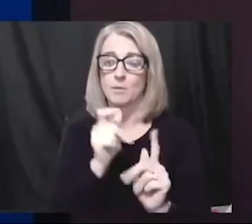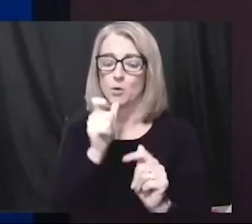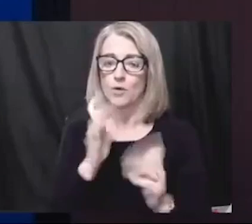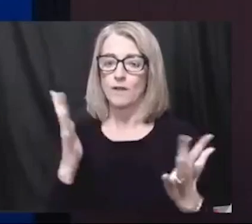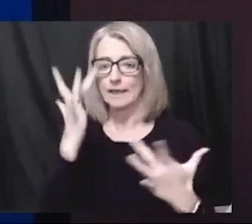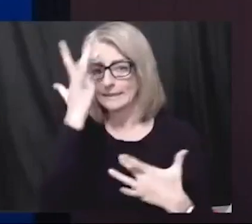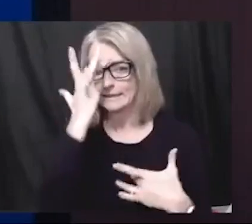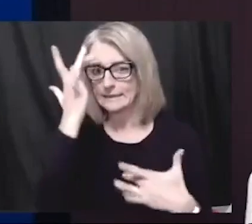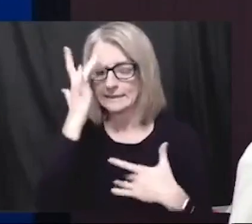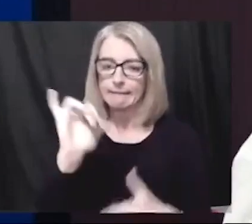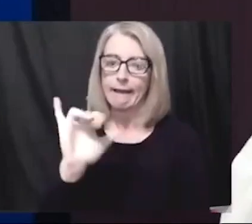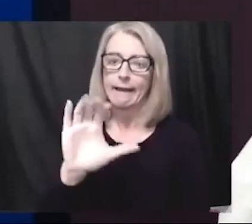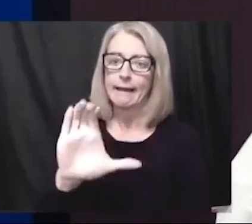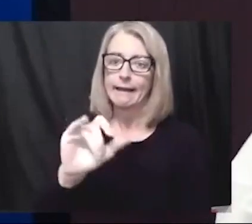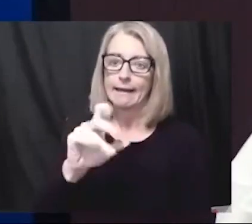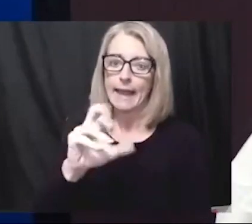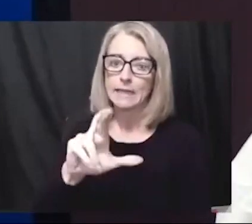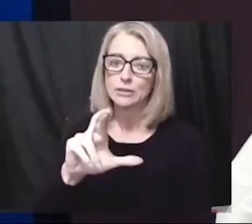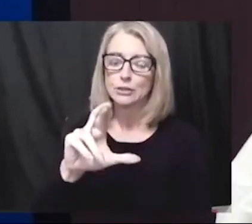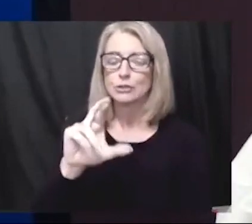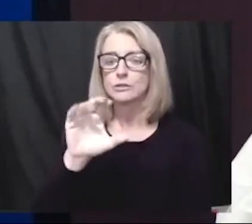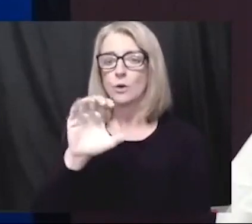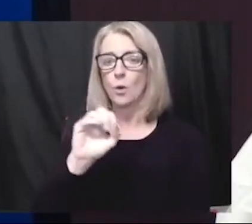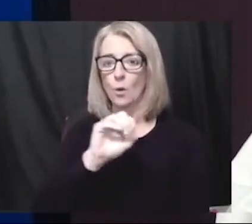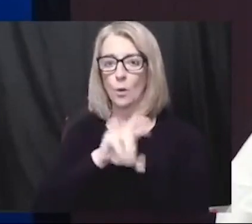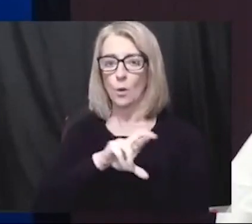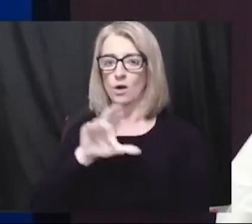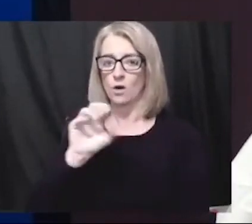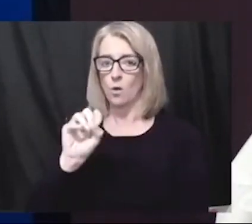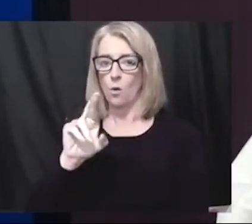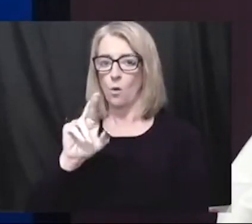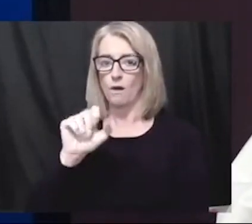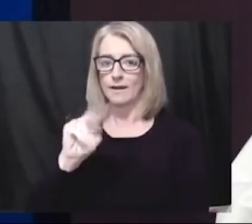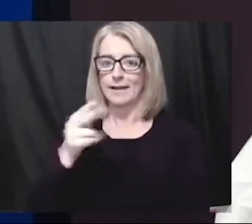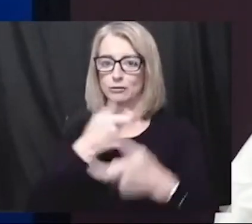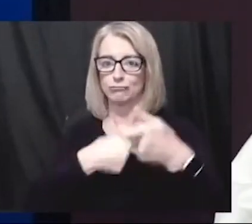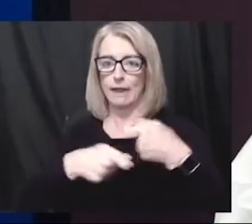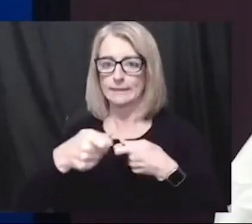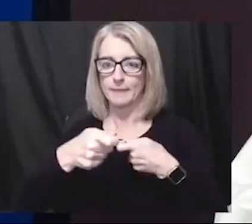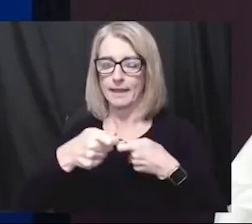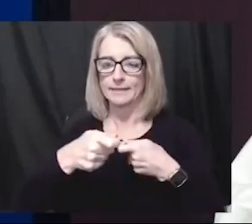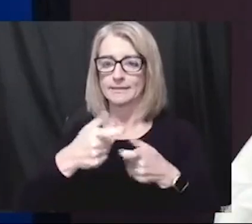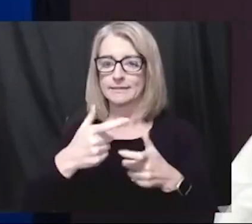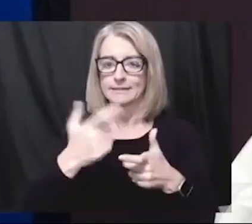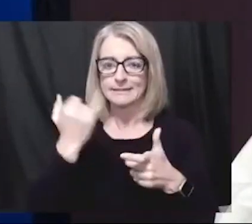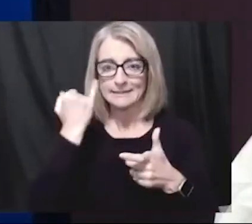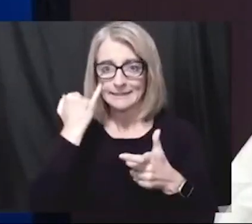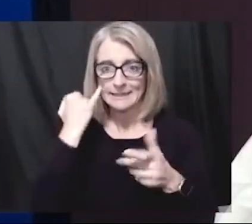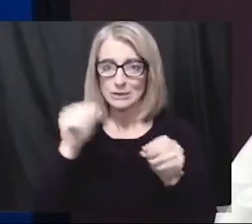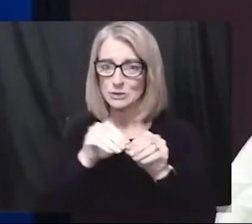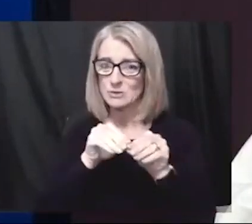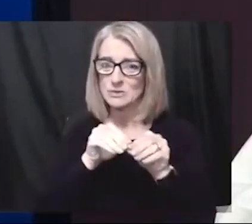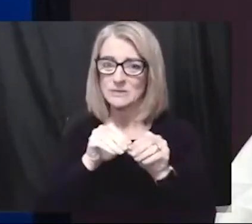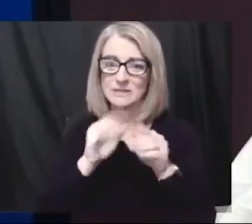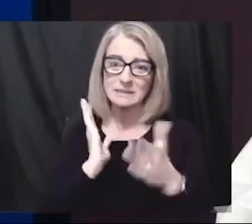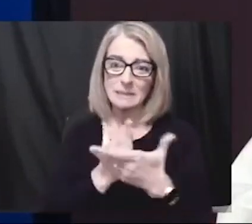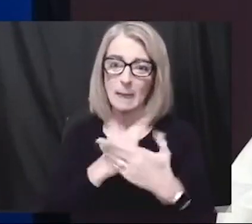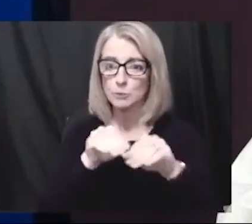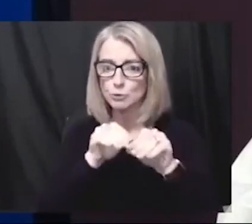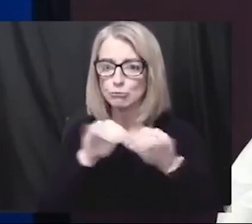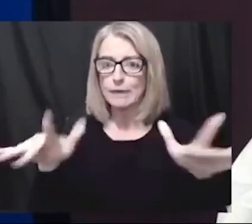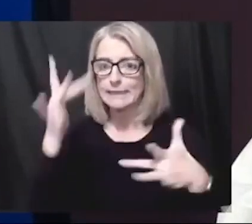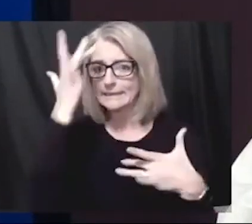cancer or organ transplant, you need everybody to be vaccinated so they don't spread these diseases to you. I think what